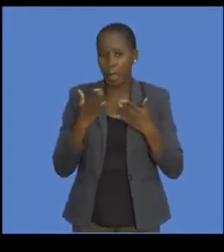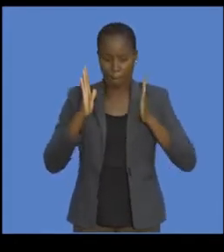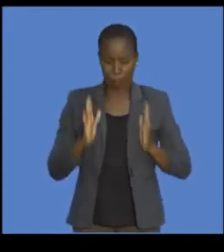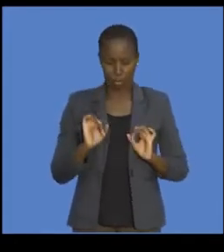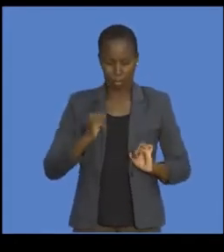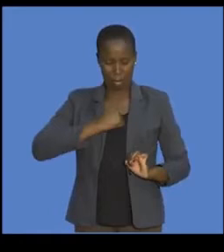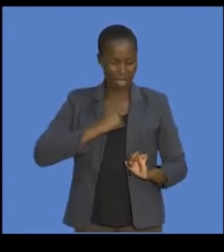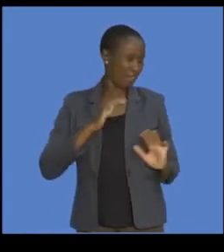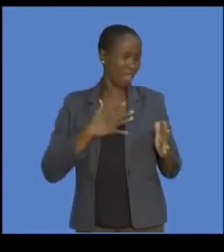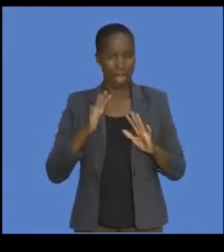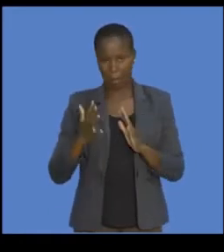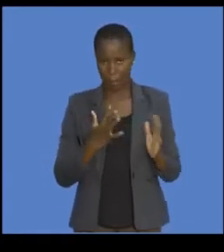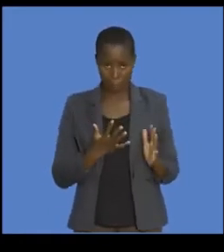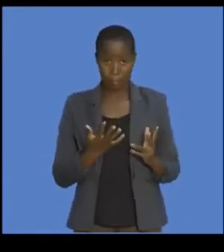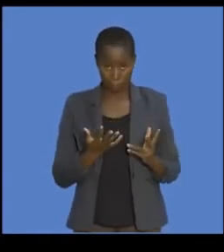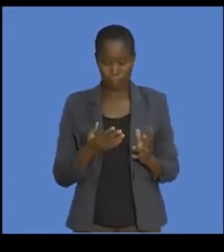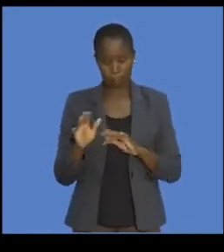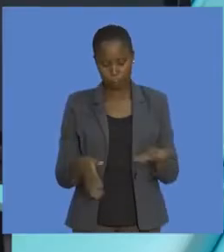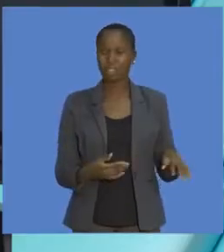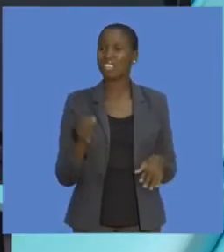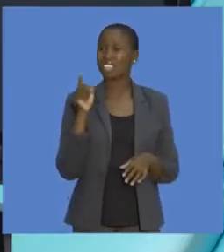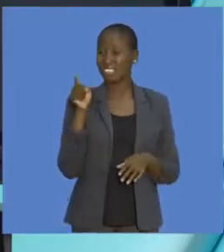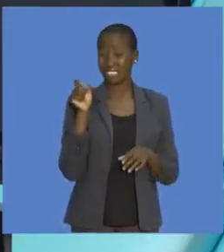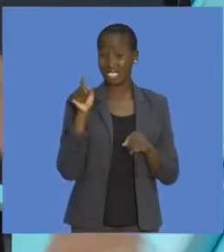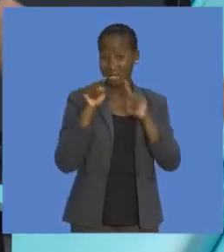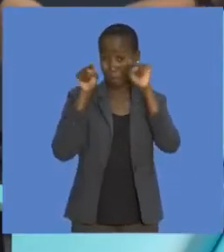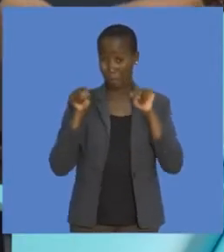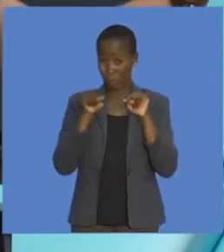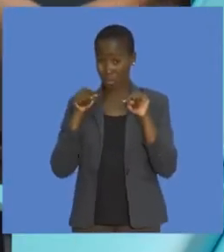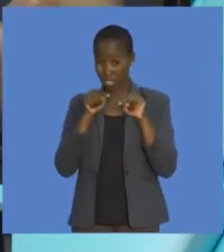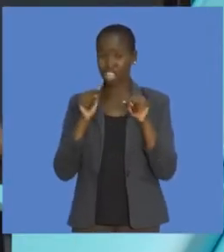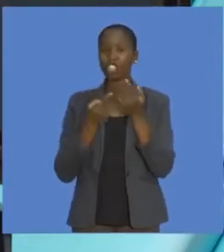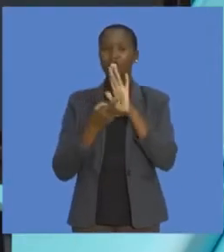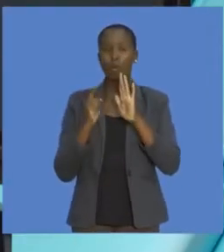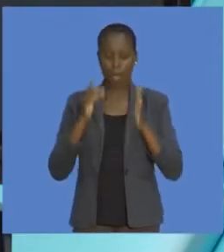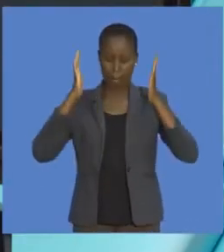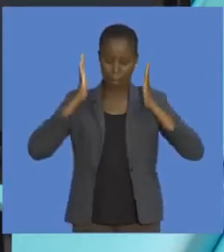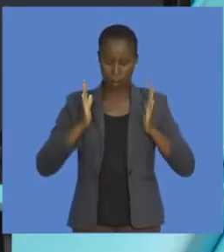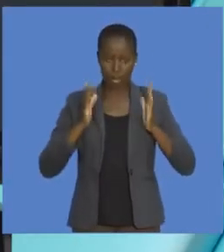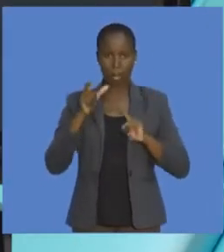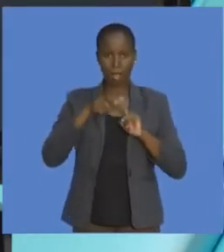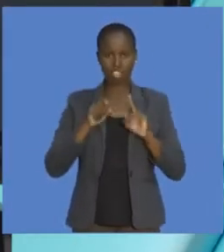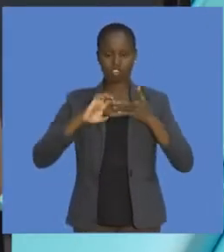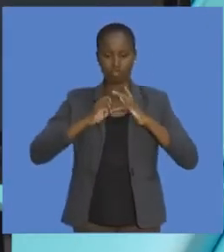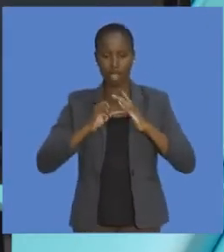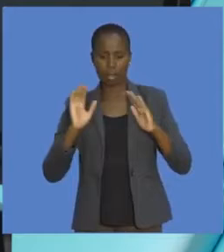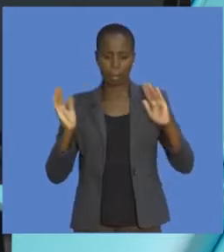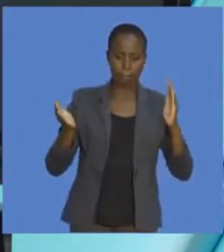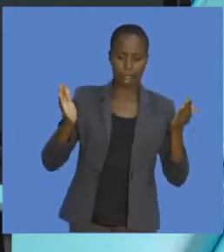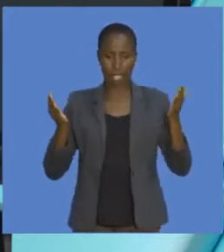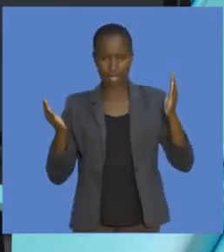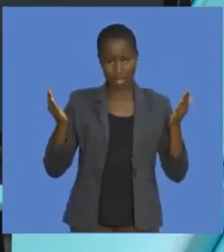So, the illustration I have on the board essentially shows you someone trying to balance on what we know